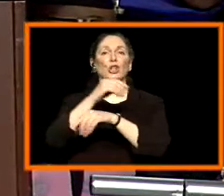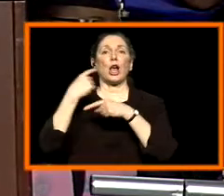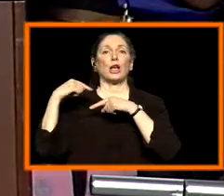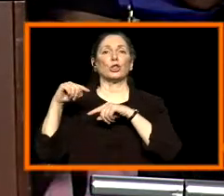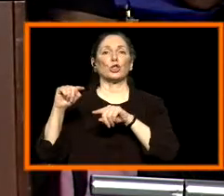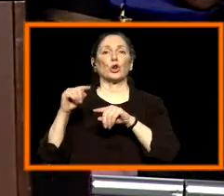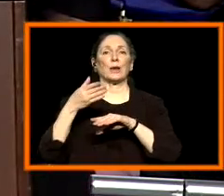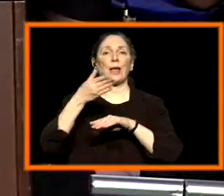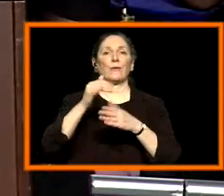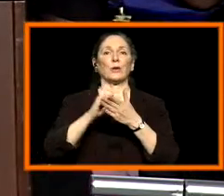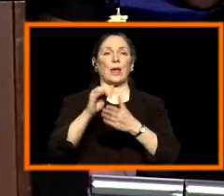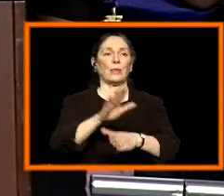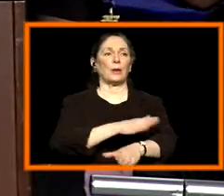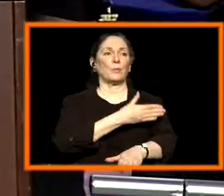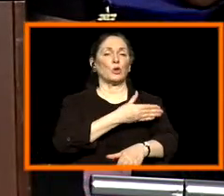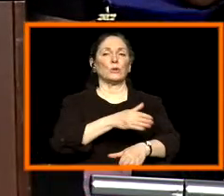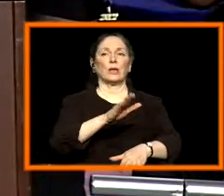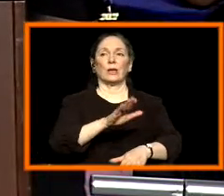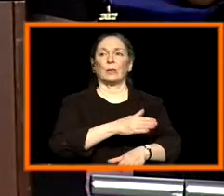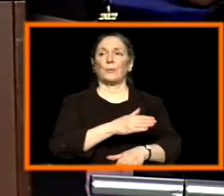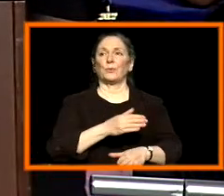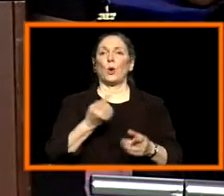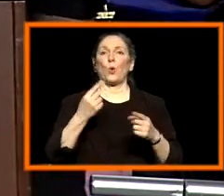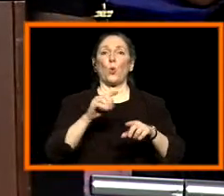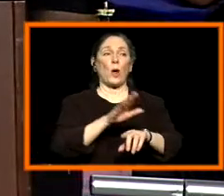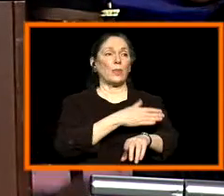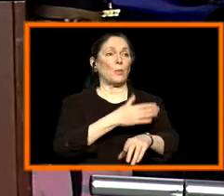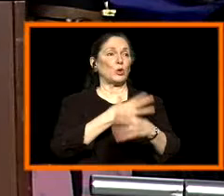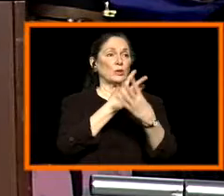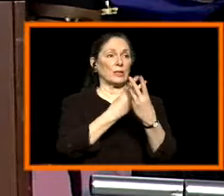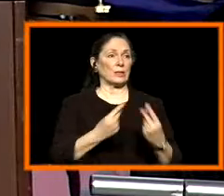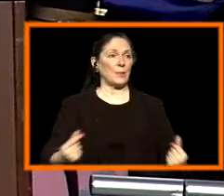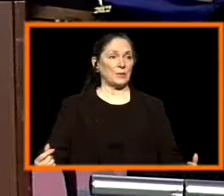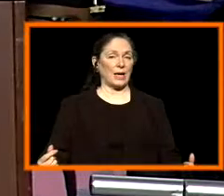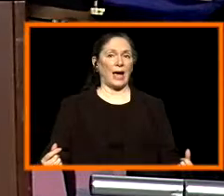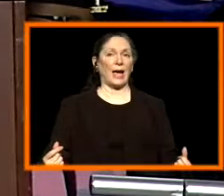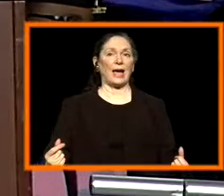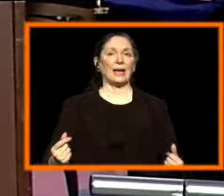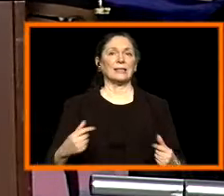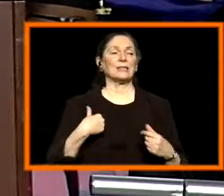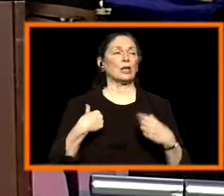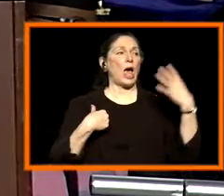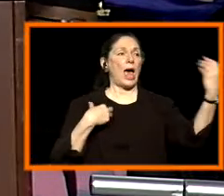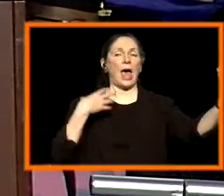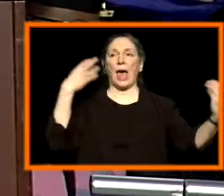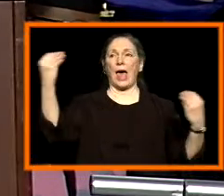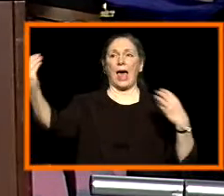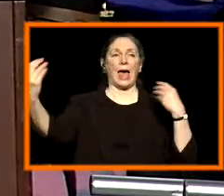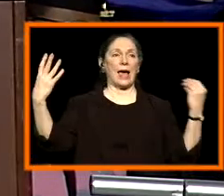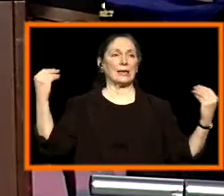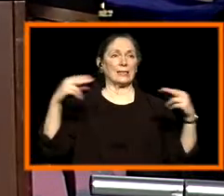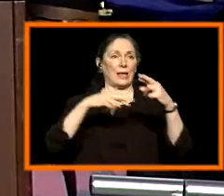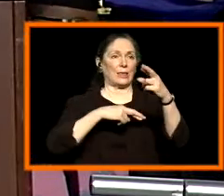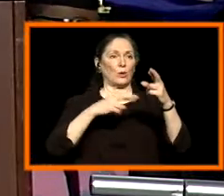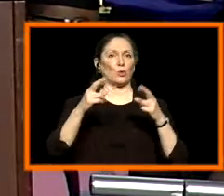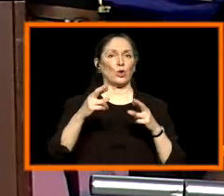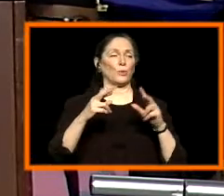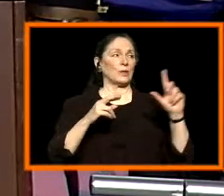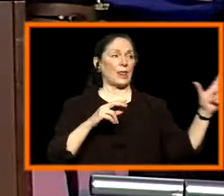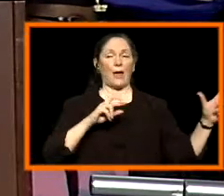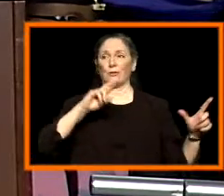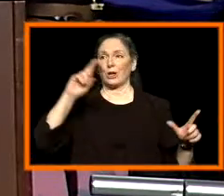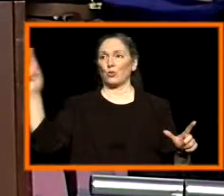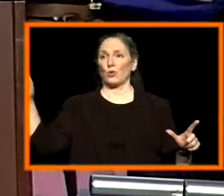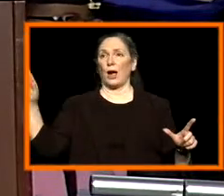the subsequent fanfare music. When the music subsides, exit the auditorium. You can go both left